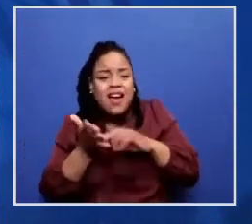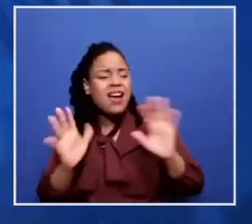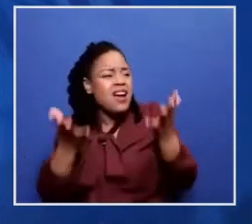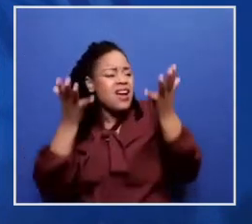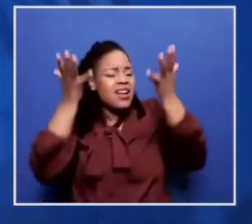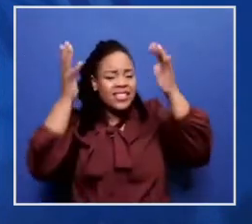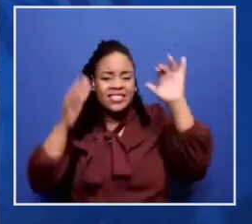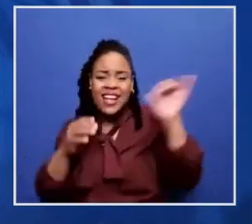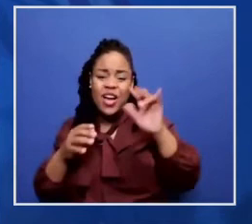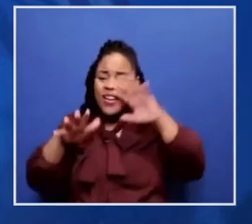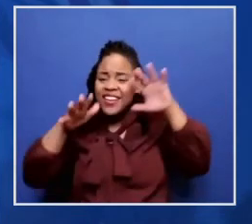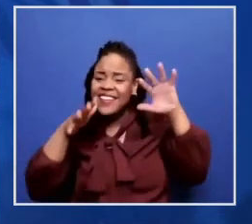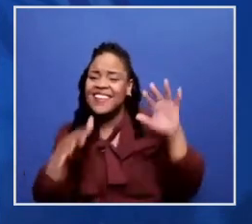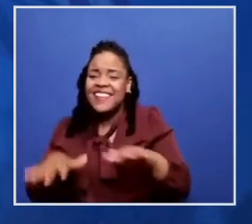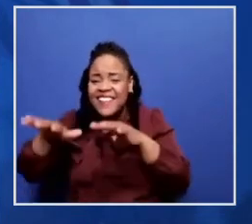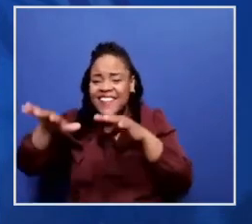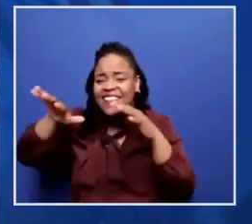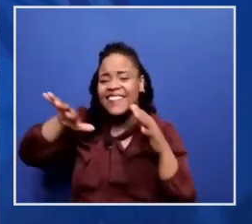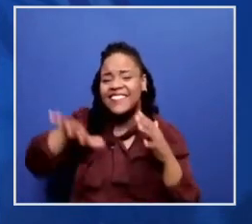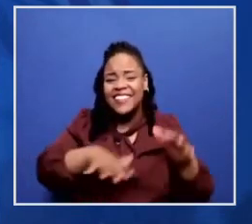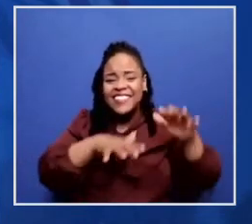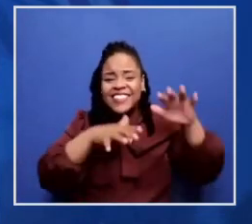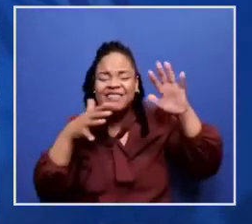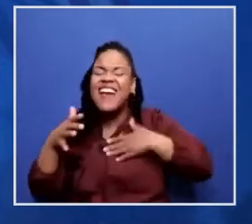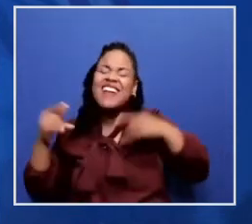in spite of the